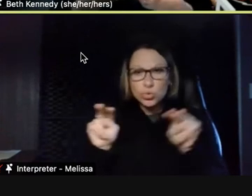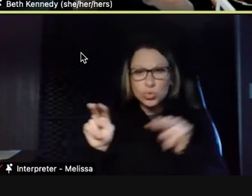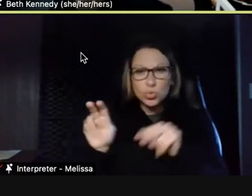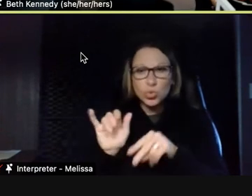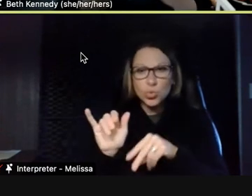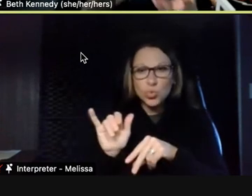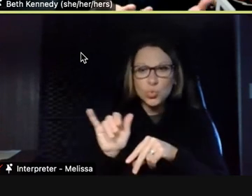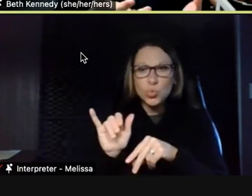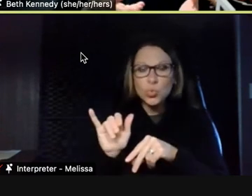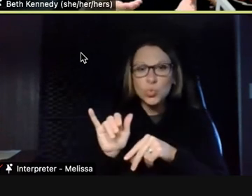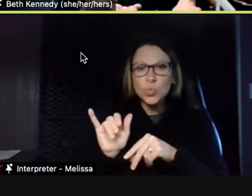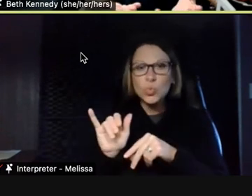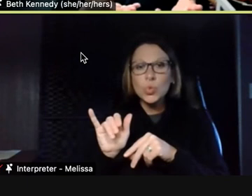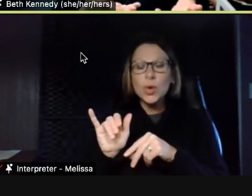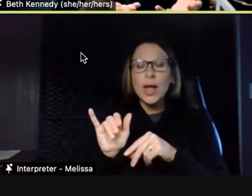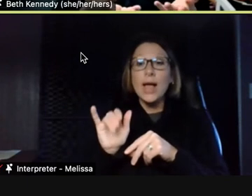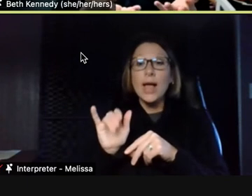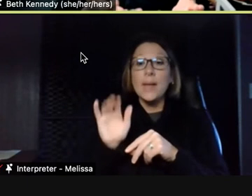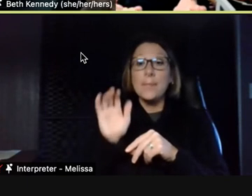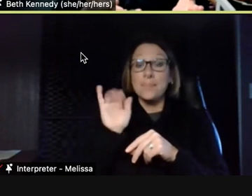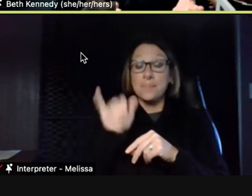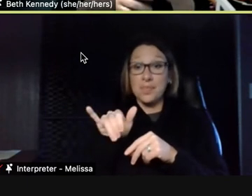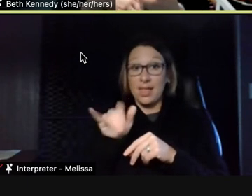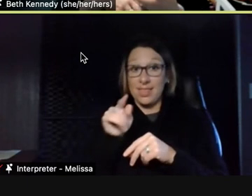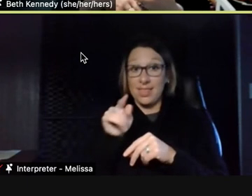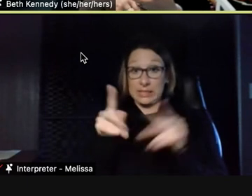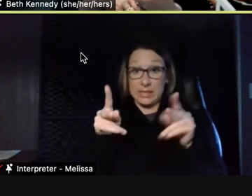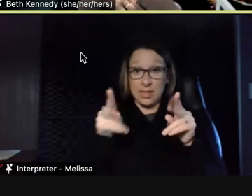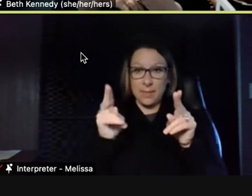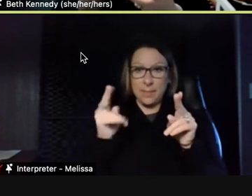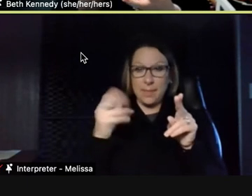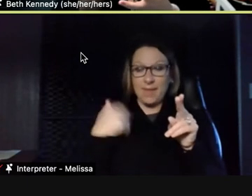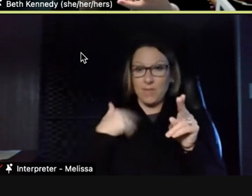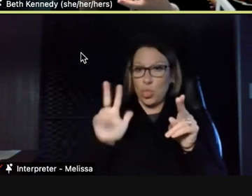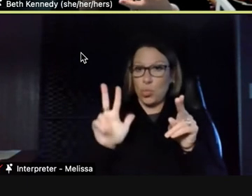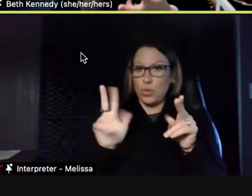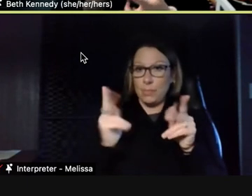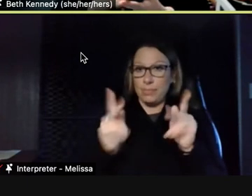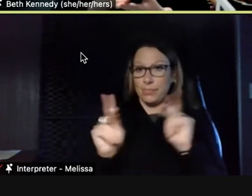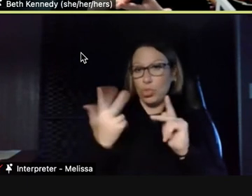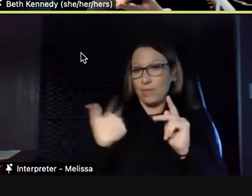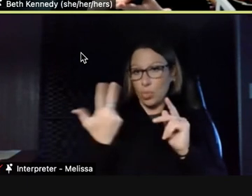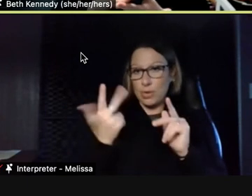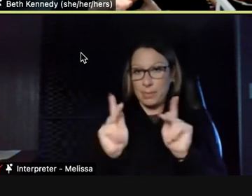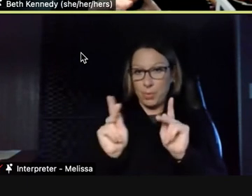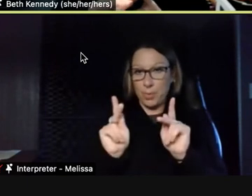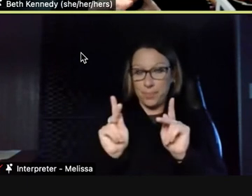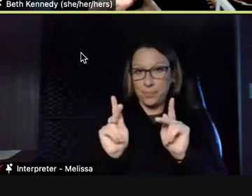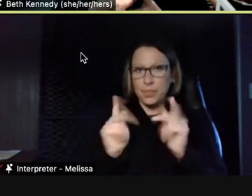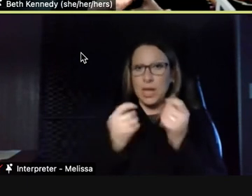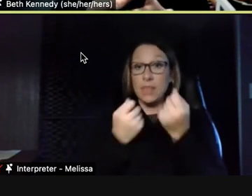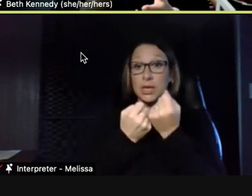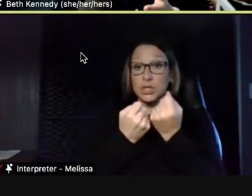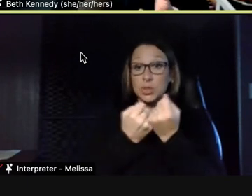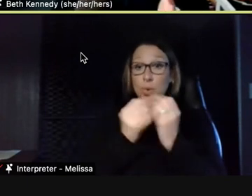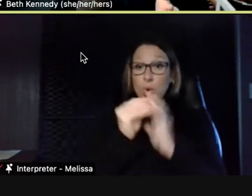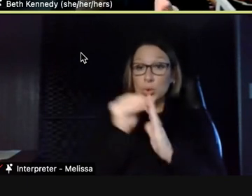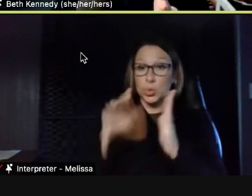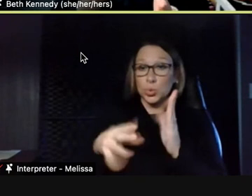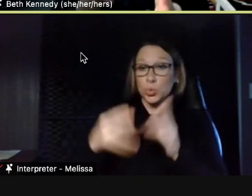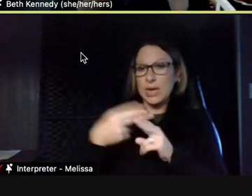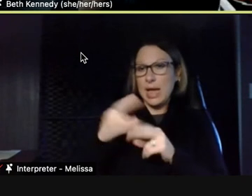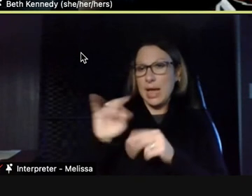And these, in this clip, there are 3 people who support a student named Jarvis. The clip